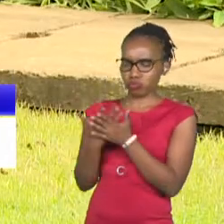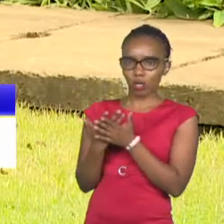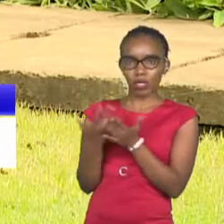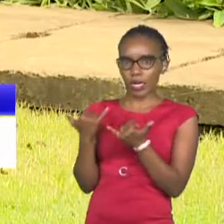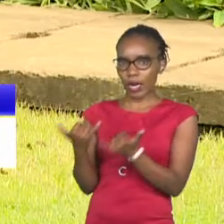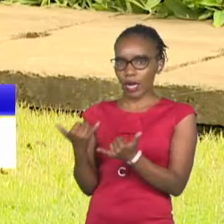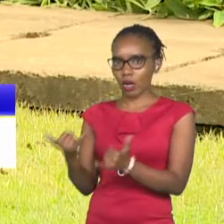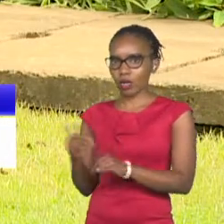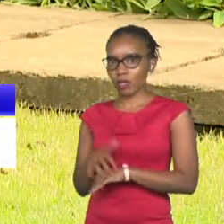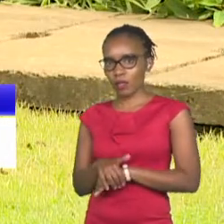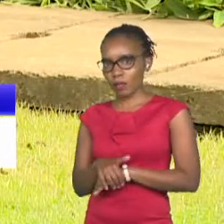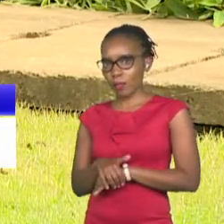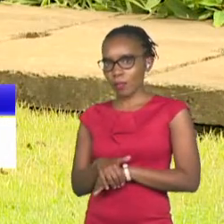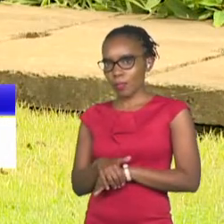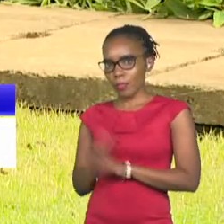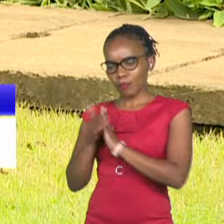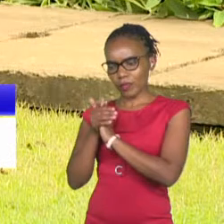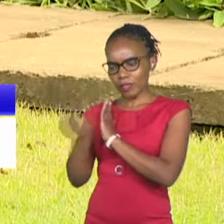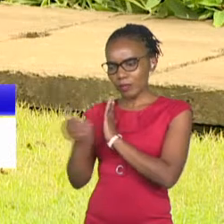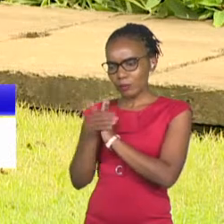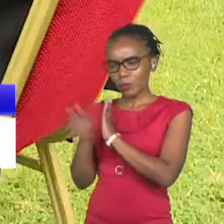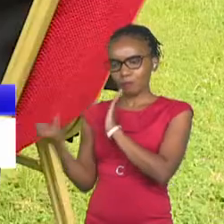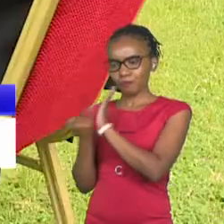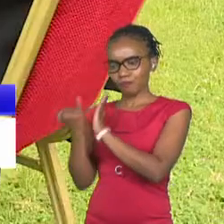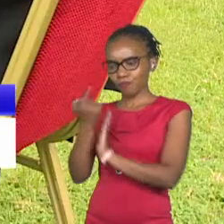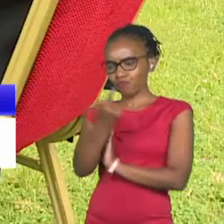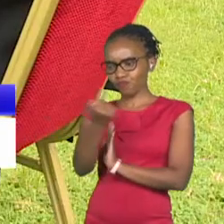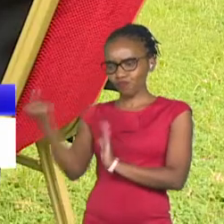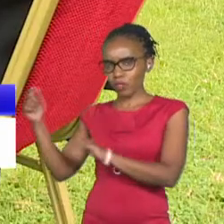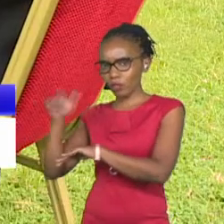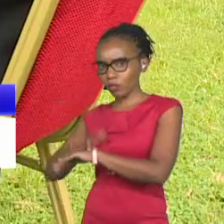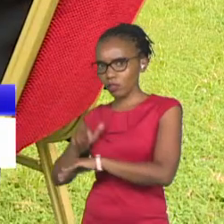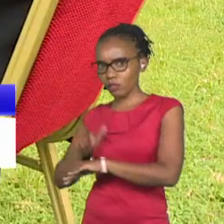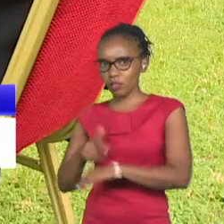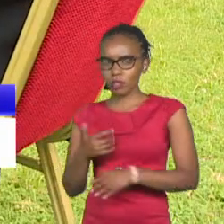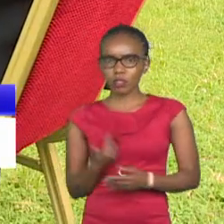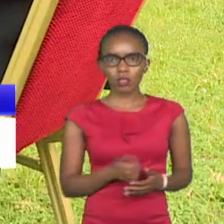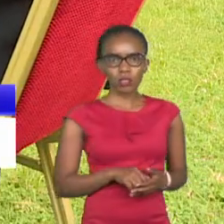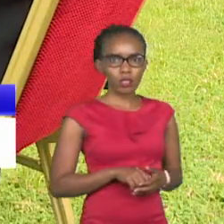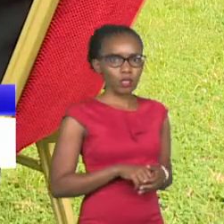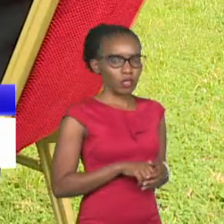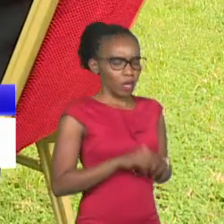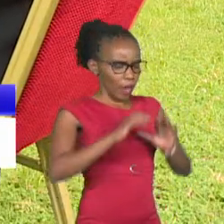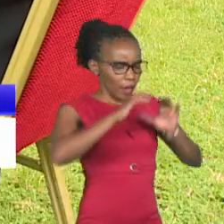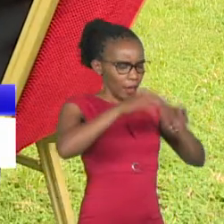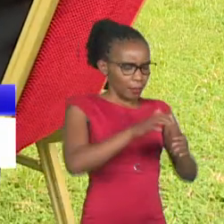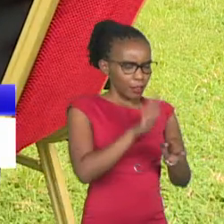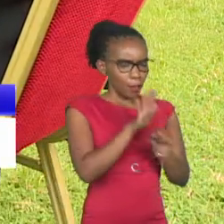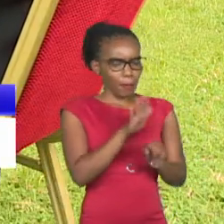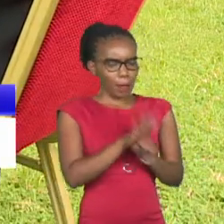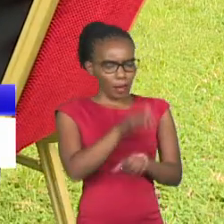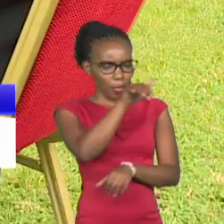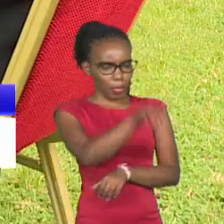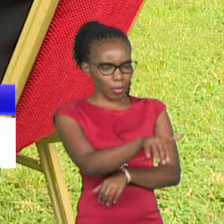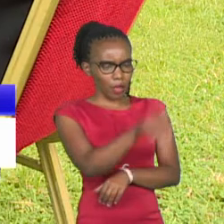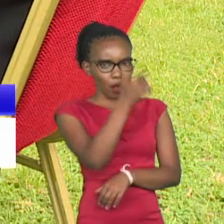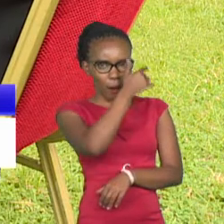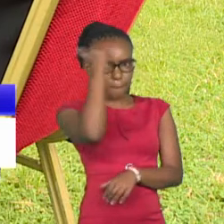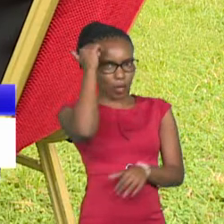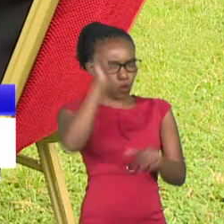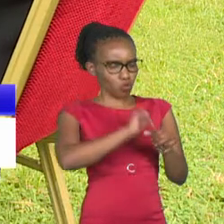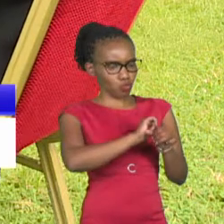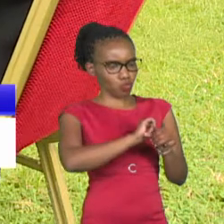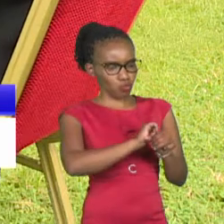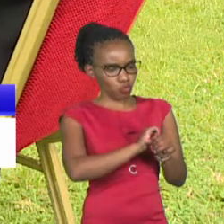and we keep honing our skills every now and then. Many companies have collapsed, especially during this time